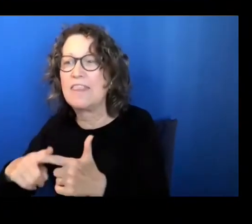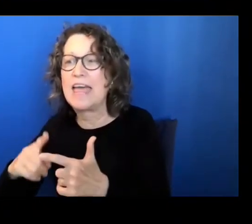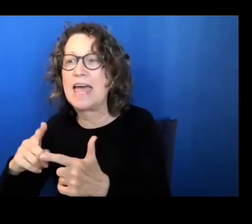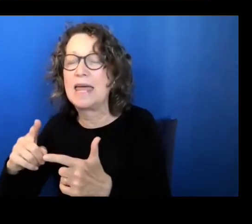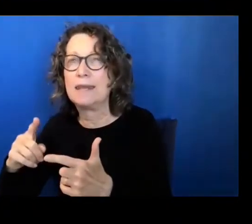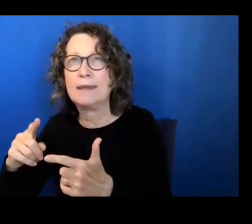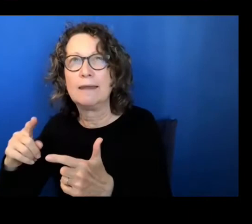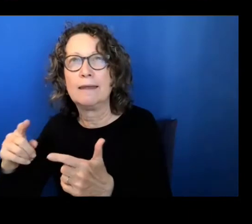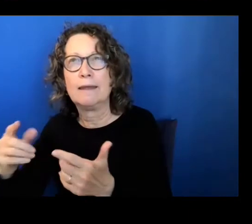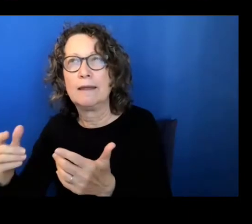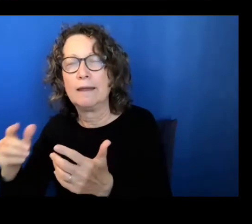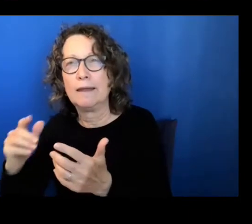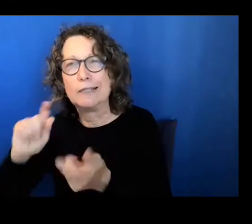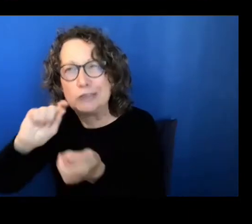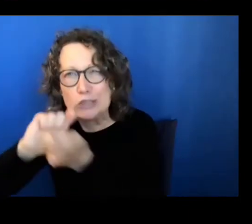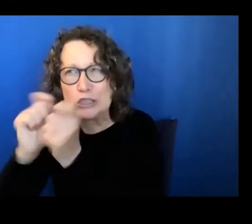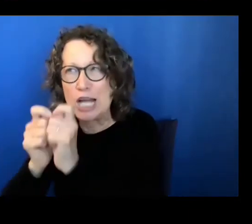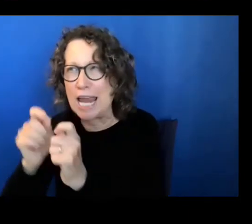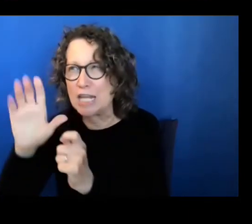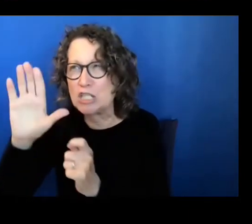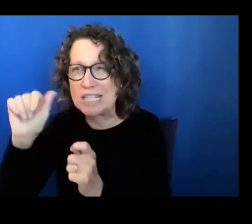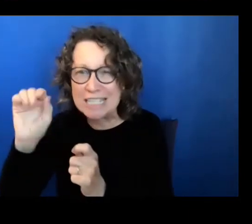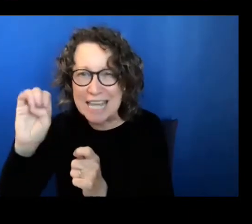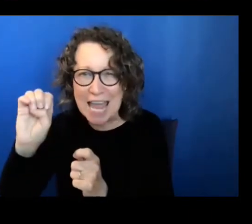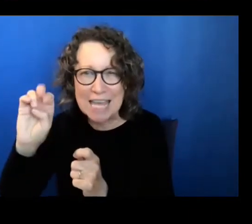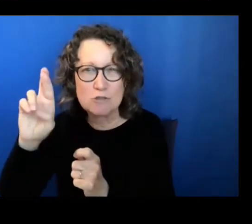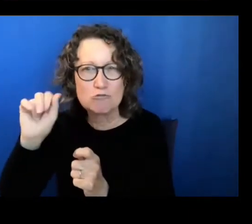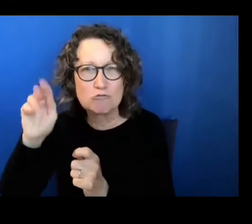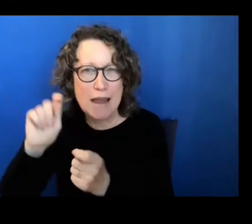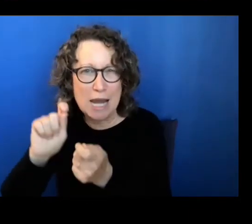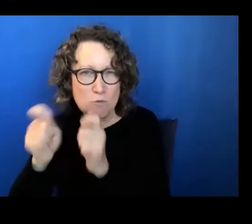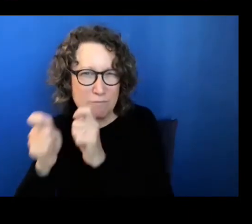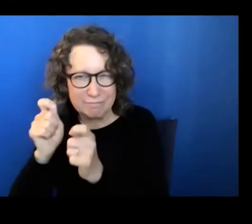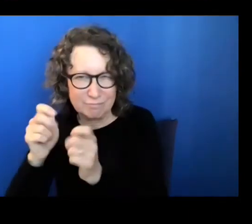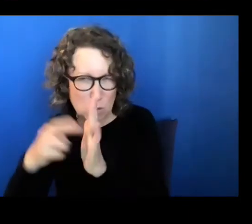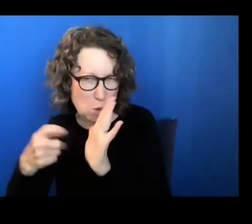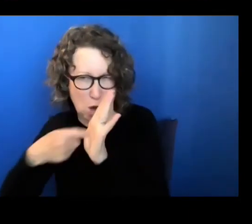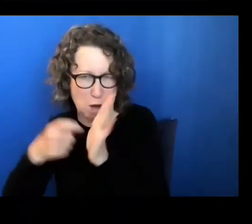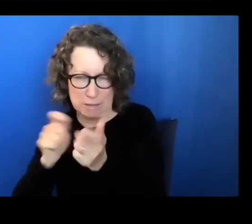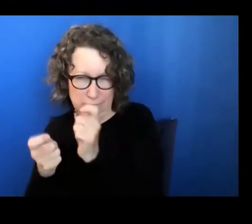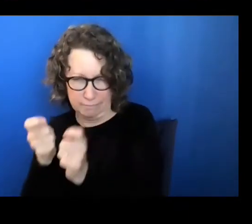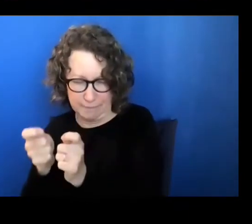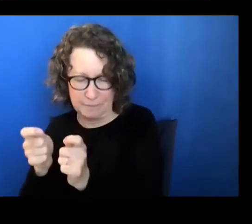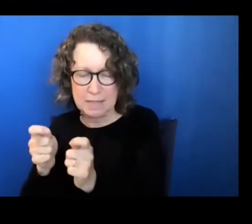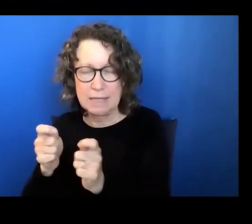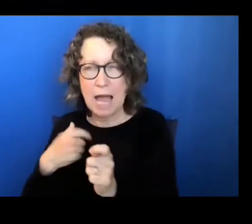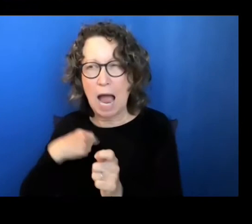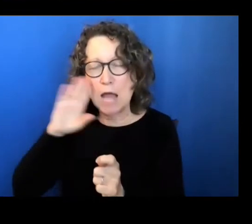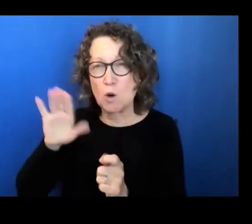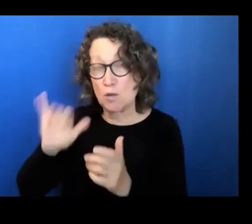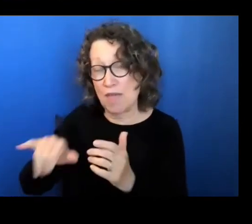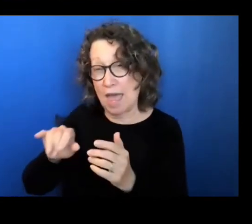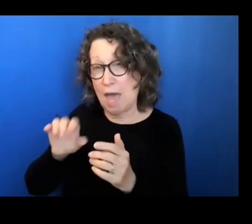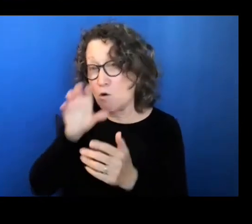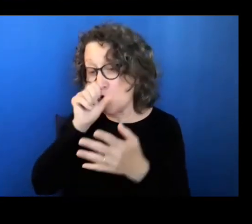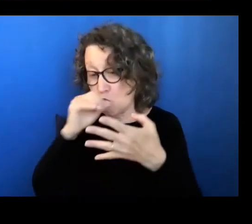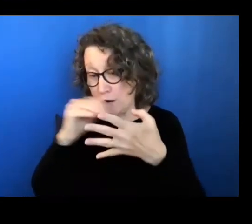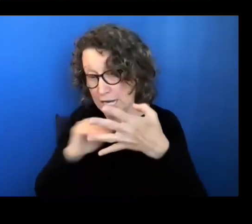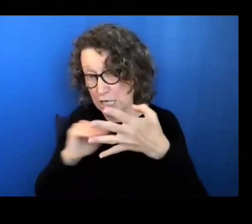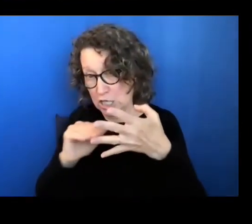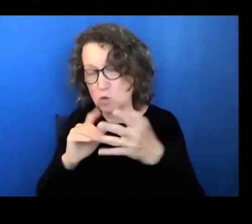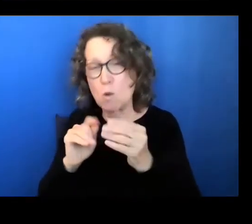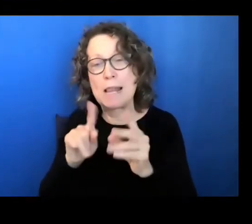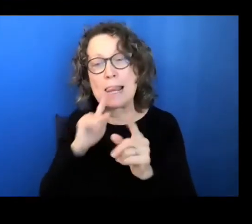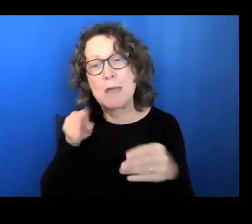reconfiguring of the case rate requirements for the different tiers. So, and I know the threshold for the orange tier will become a